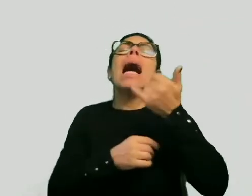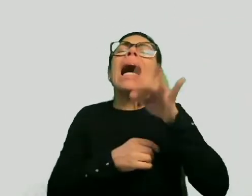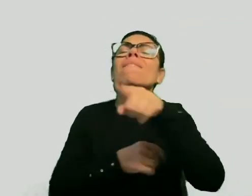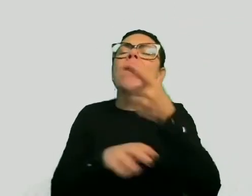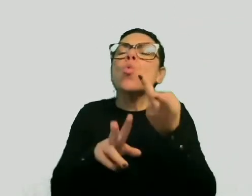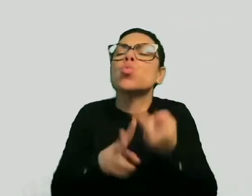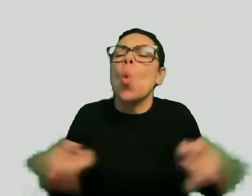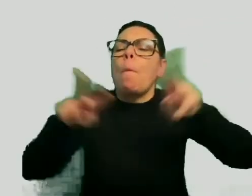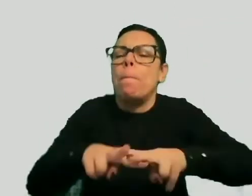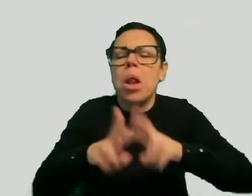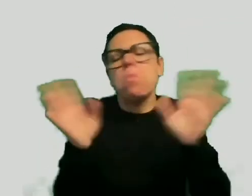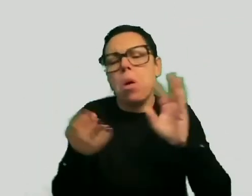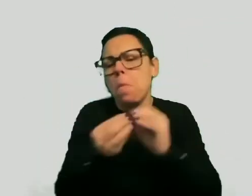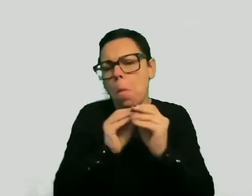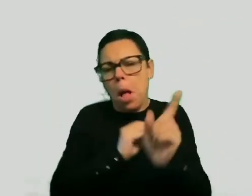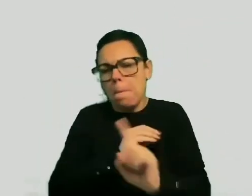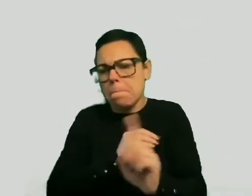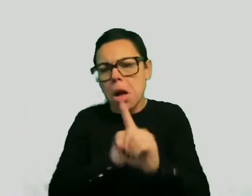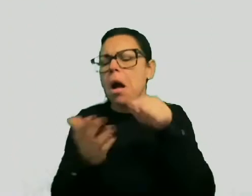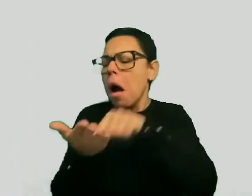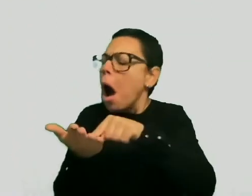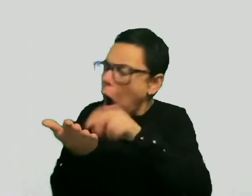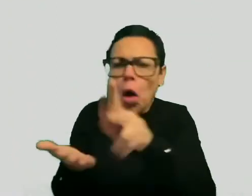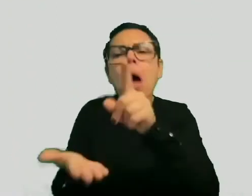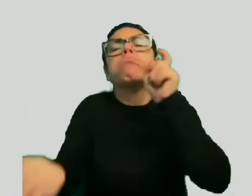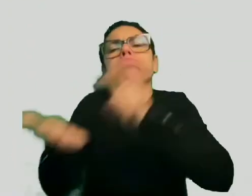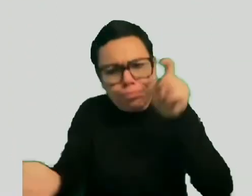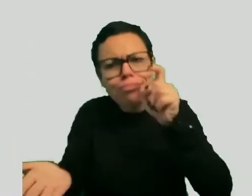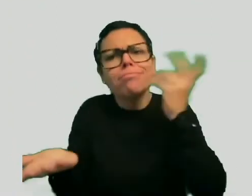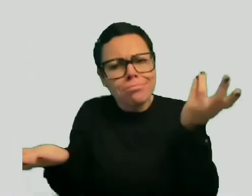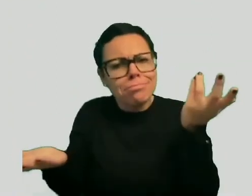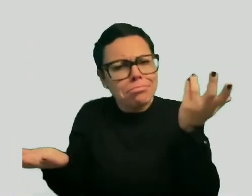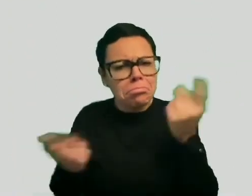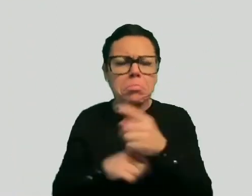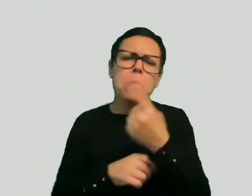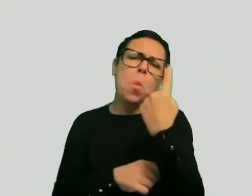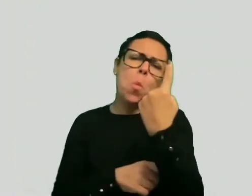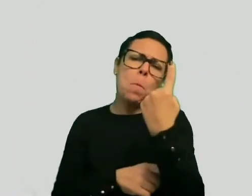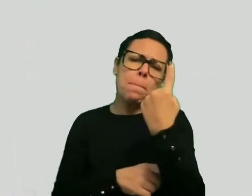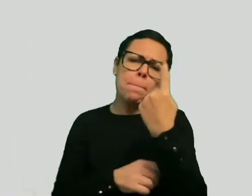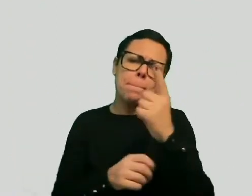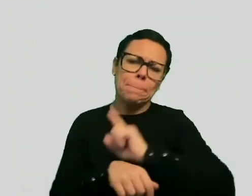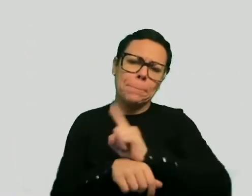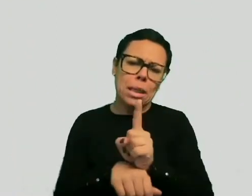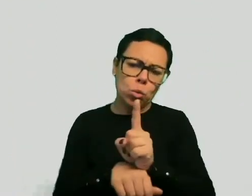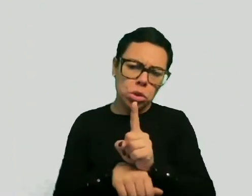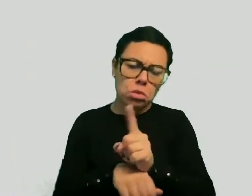neighbor what you want to propose. So take 1 minute for that, and also that goes also for the people at home. Take a minute to discuss with your neighbor what would be